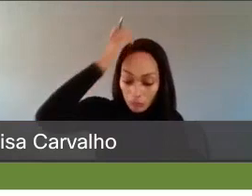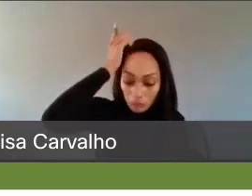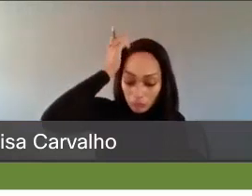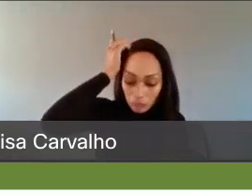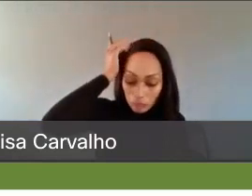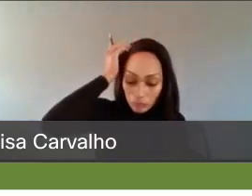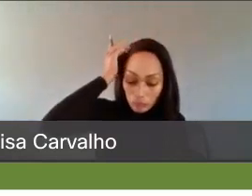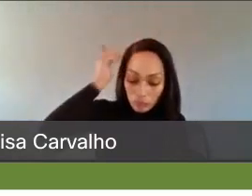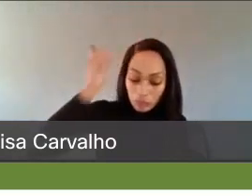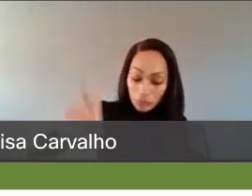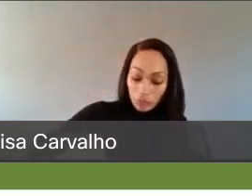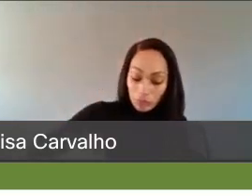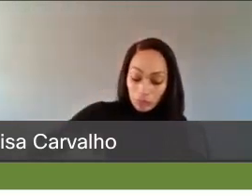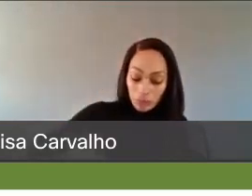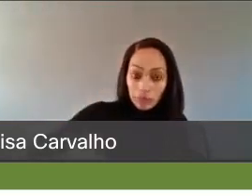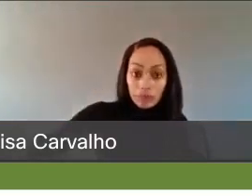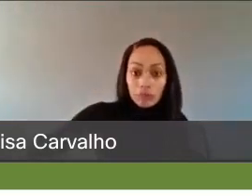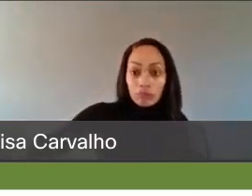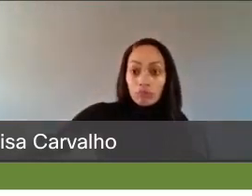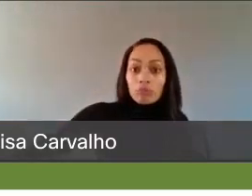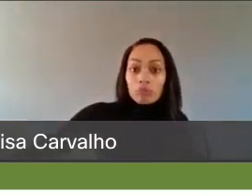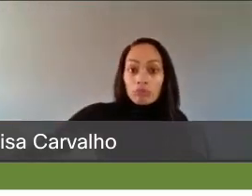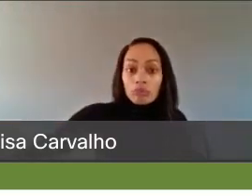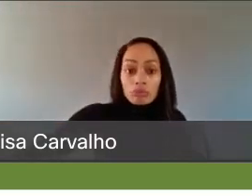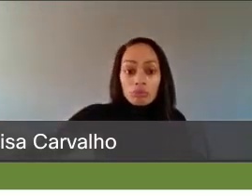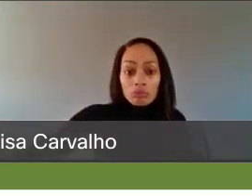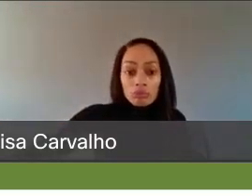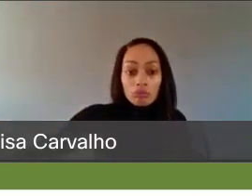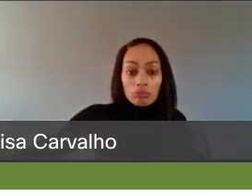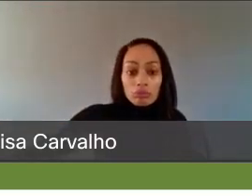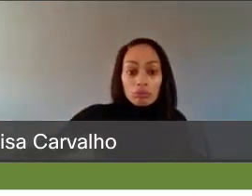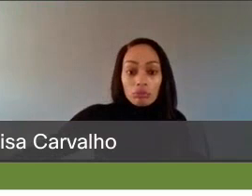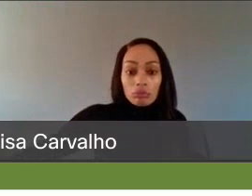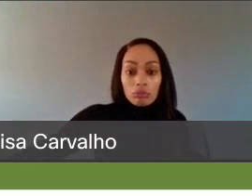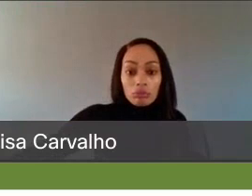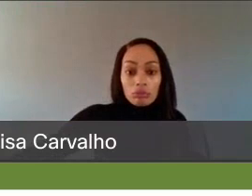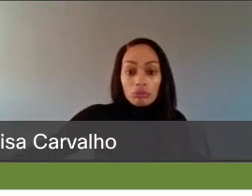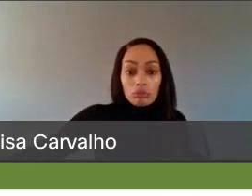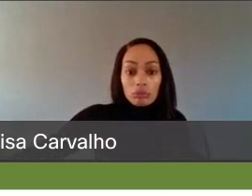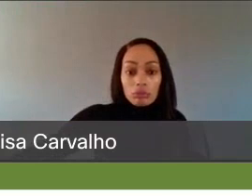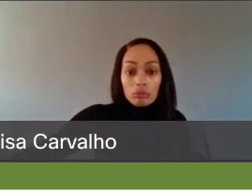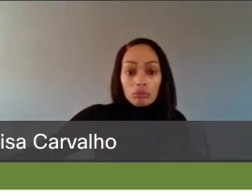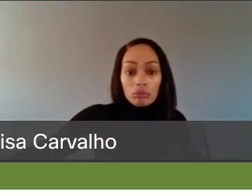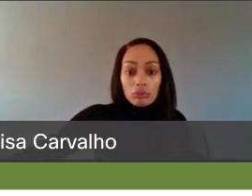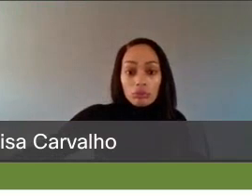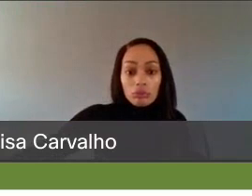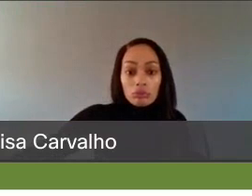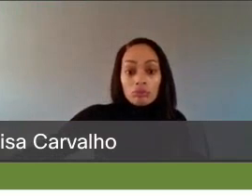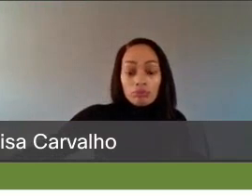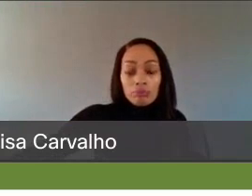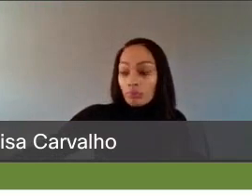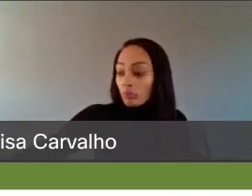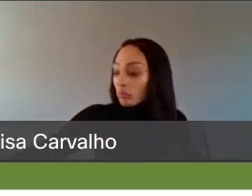would agree with this. My experience is that we're all really good at teaching people about self-care. Maybe not so good about doing it